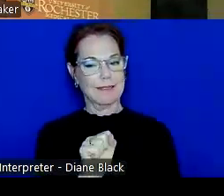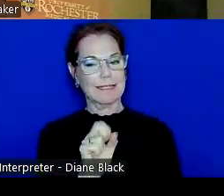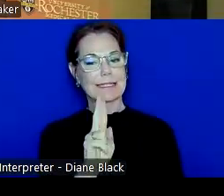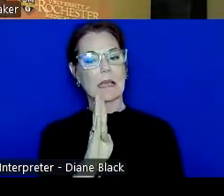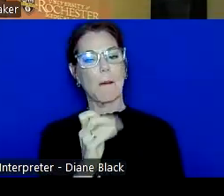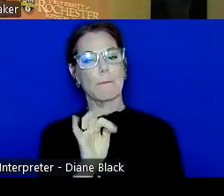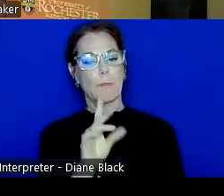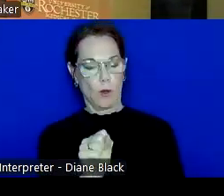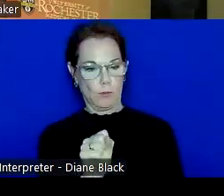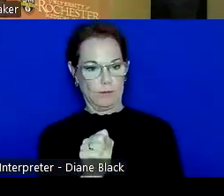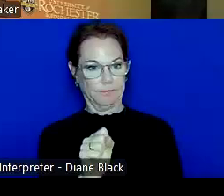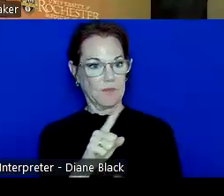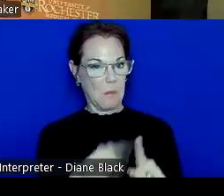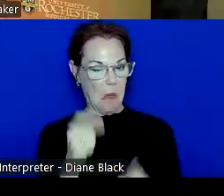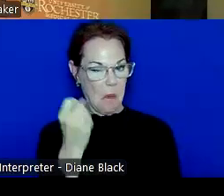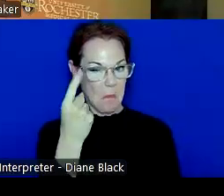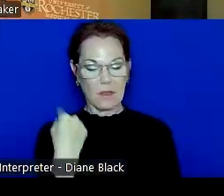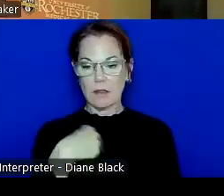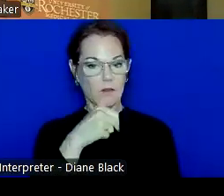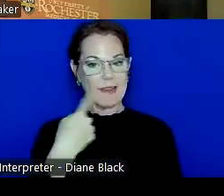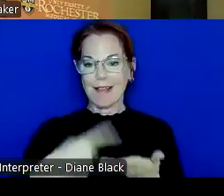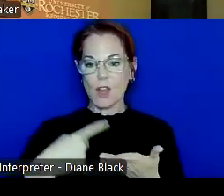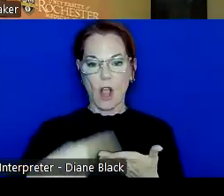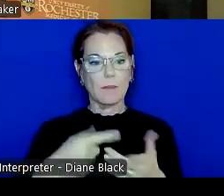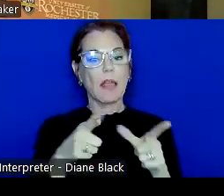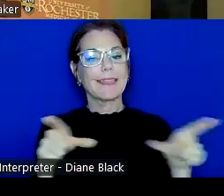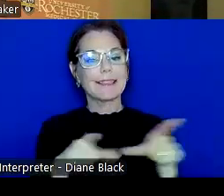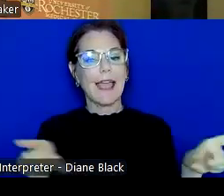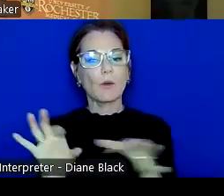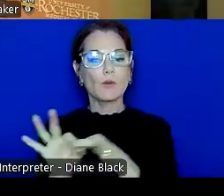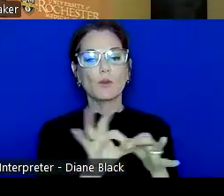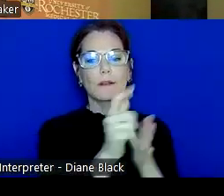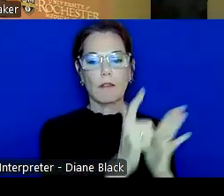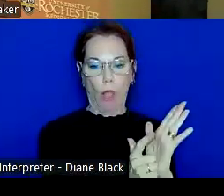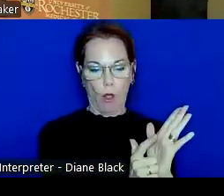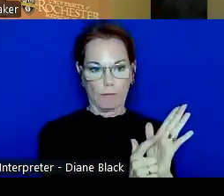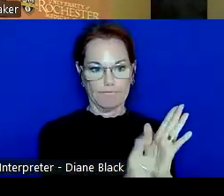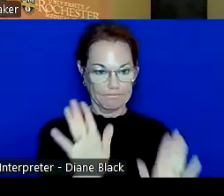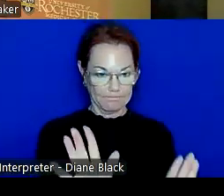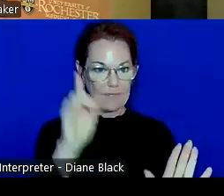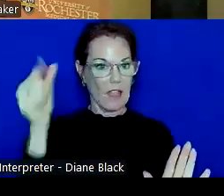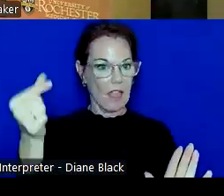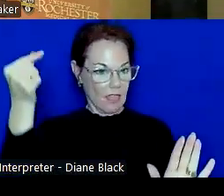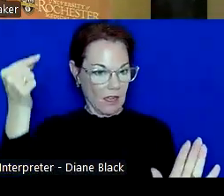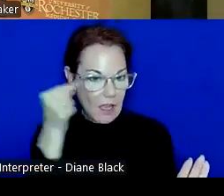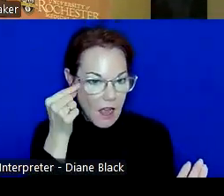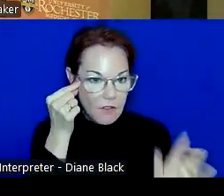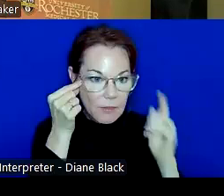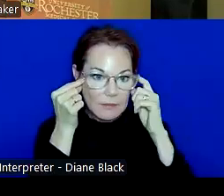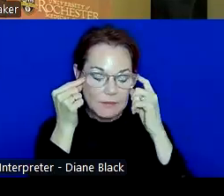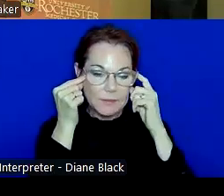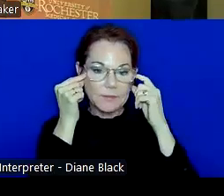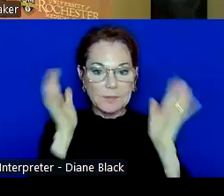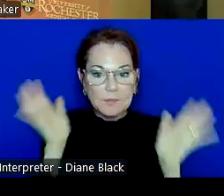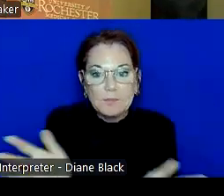much about in the past is some of the actual language in the law. The government codified and incentivized